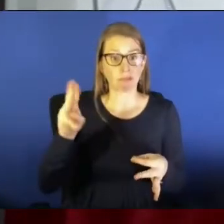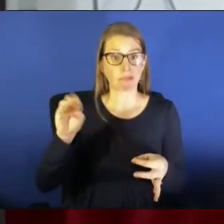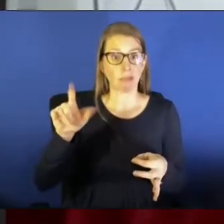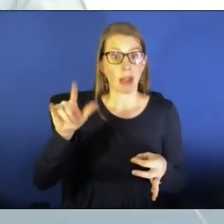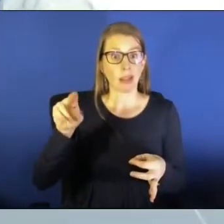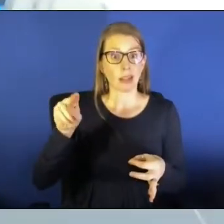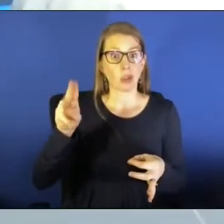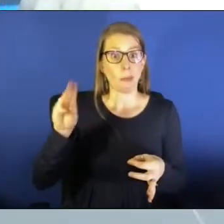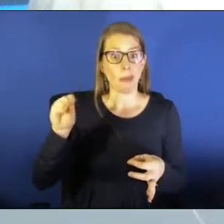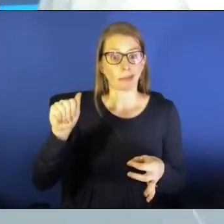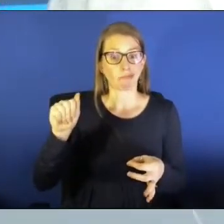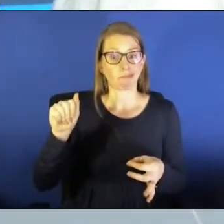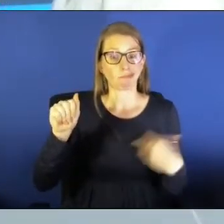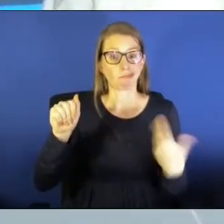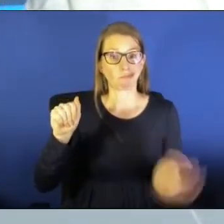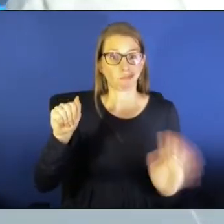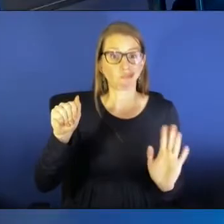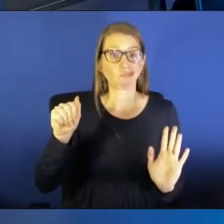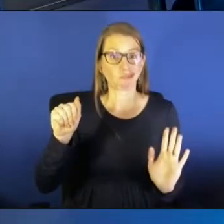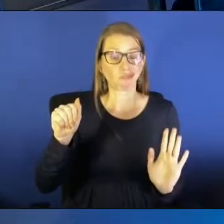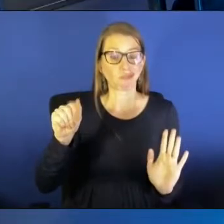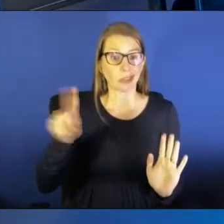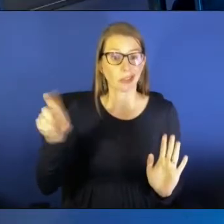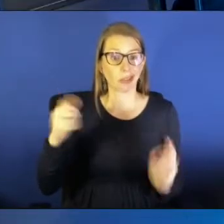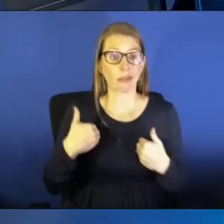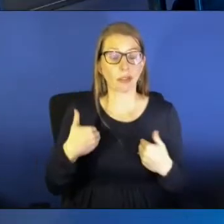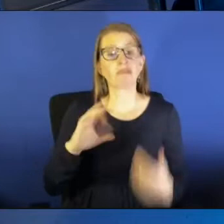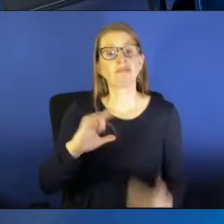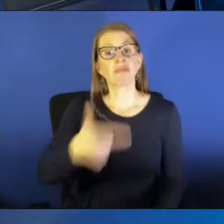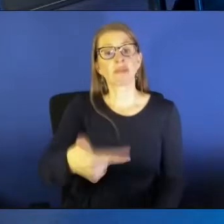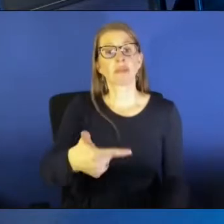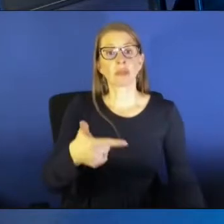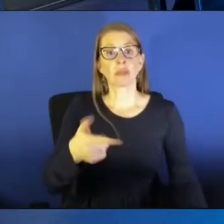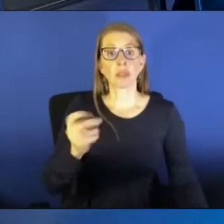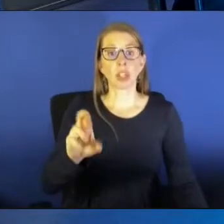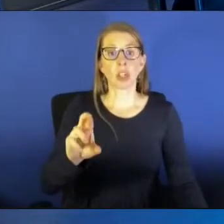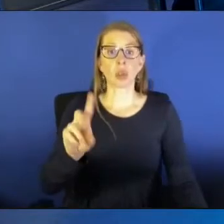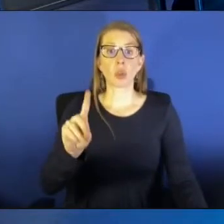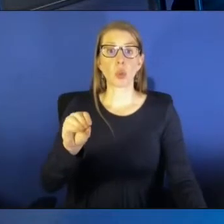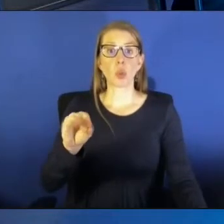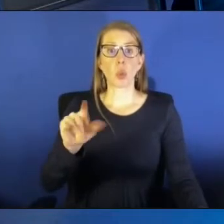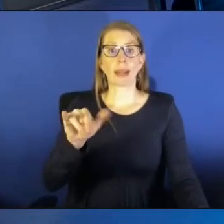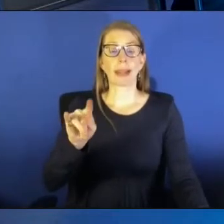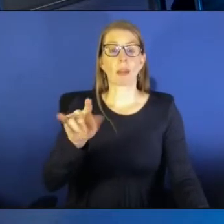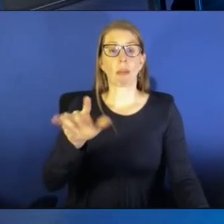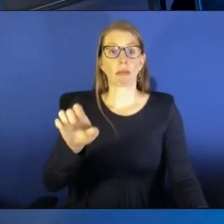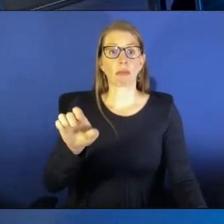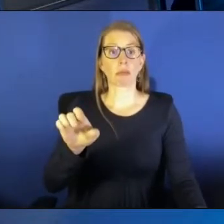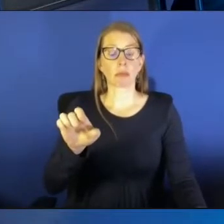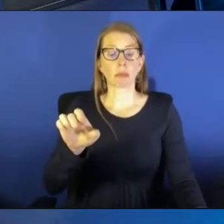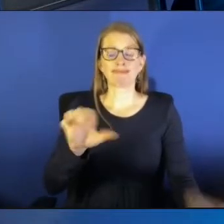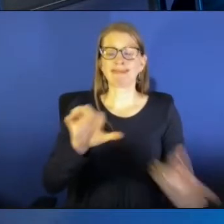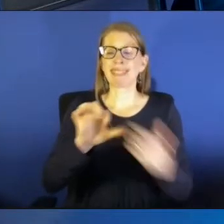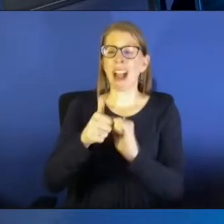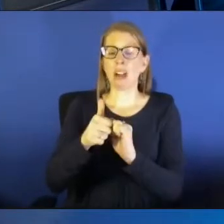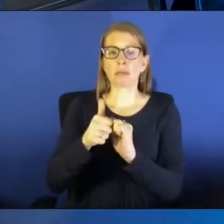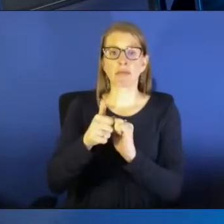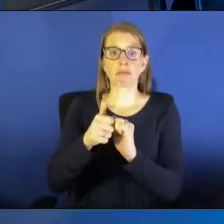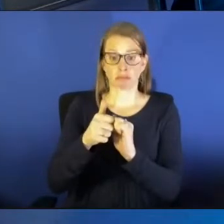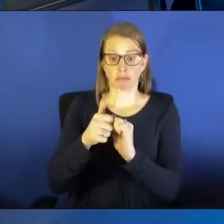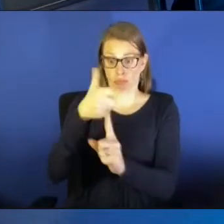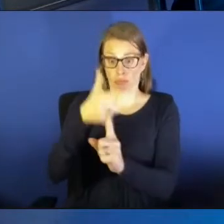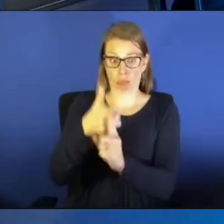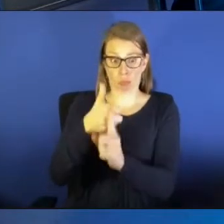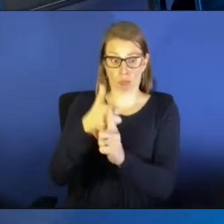All right, so Dr. Doolittle, let's turn to you. How does one get melanoma? Is